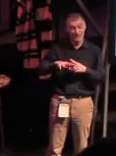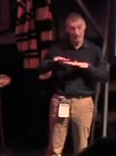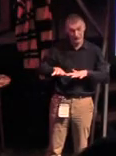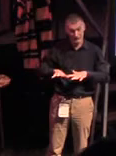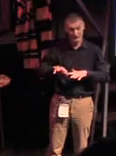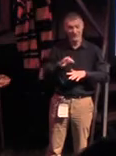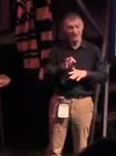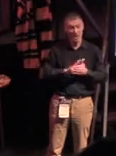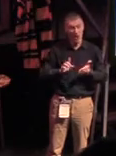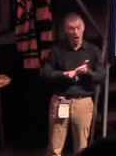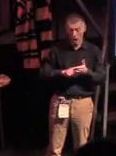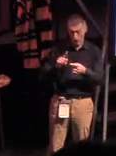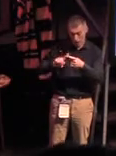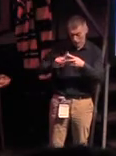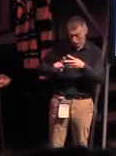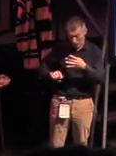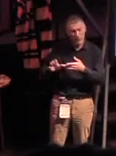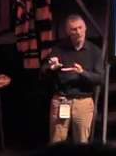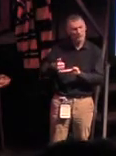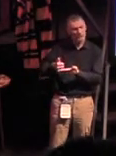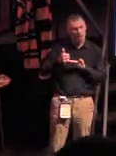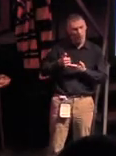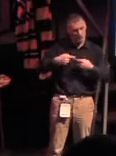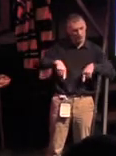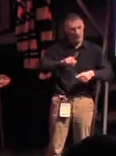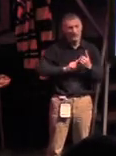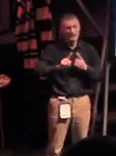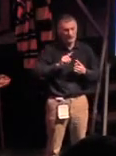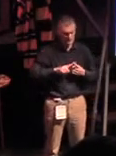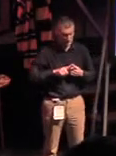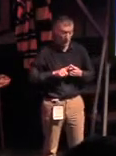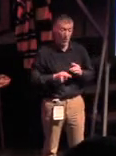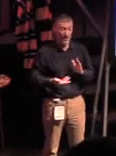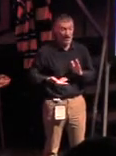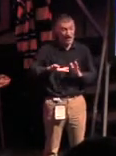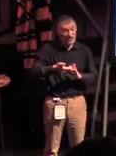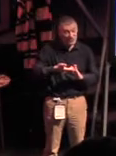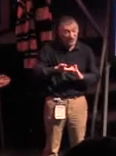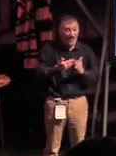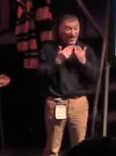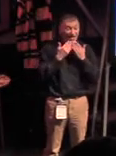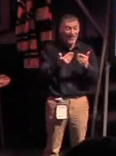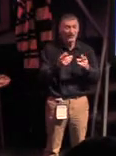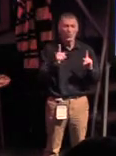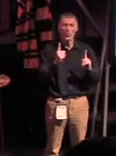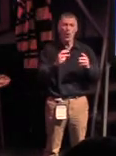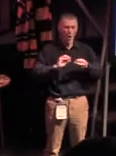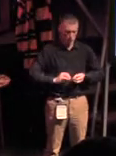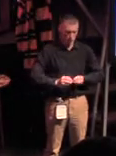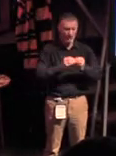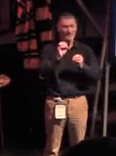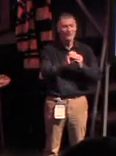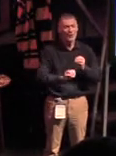Hull, for the support for this meeting. And last but not least, thank you, Creative Europe and the